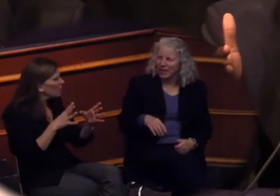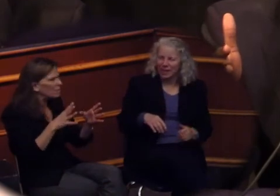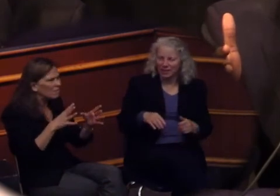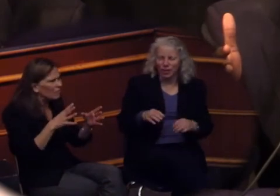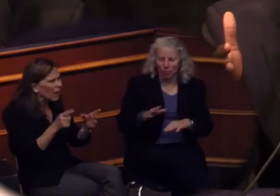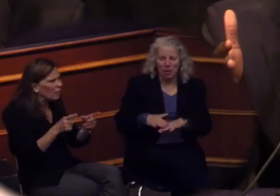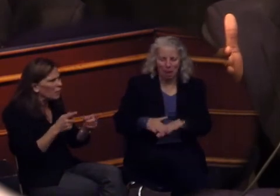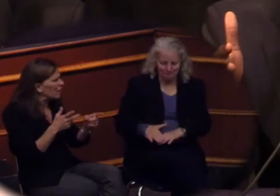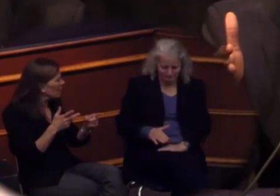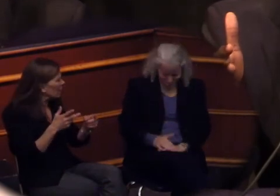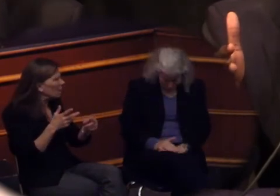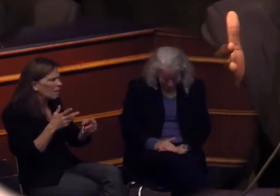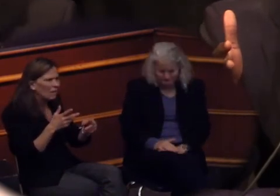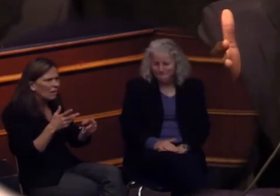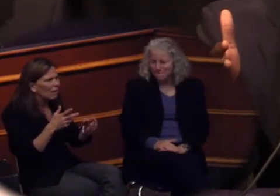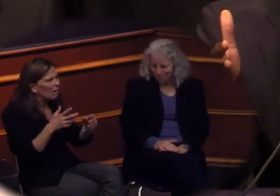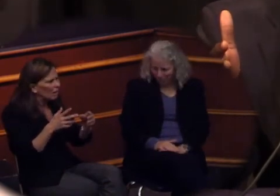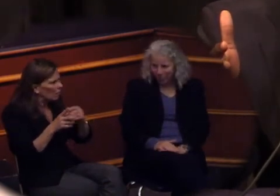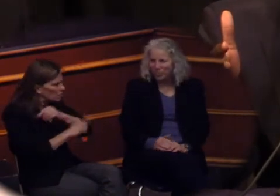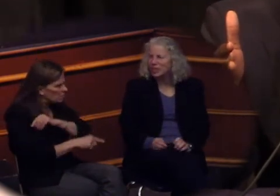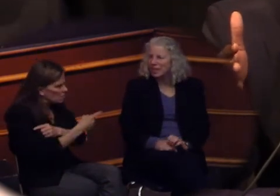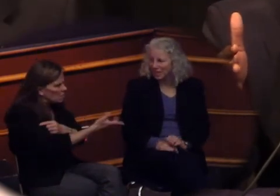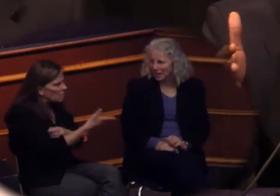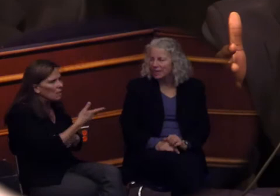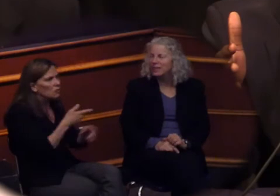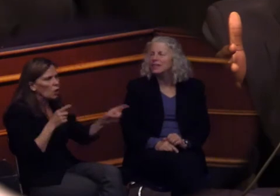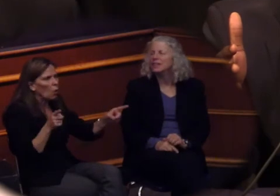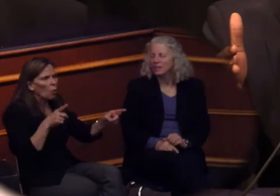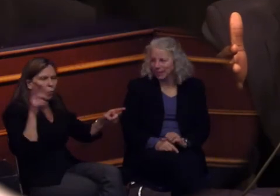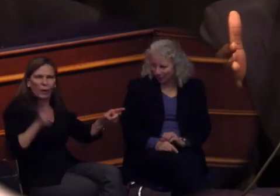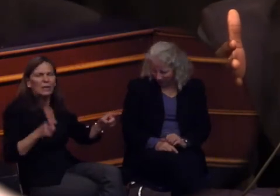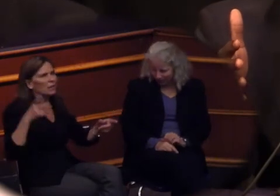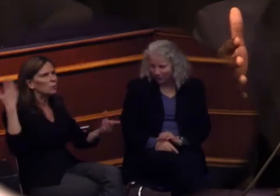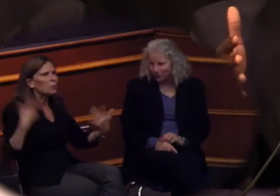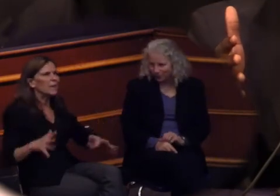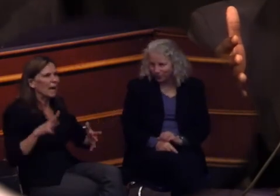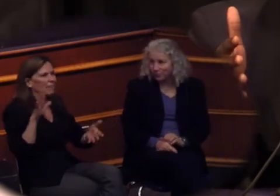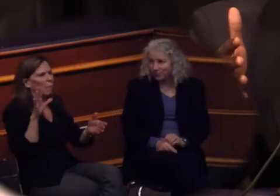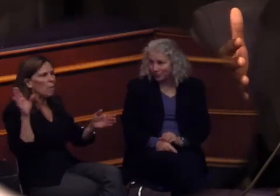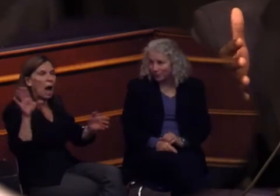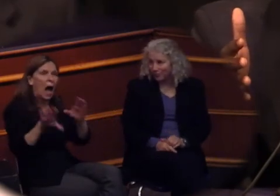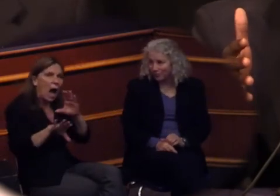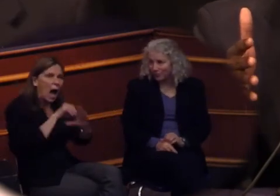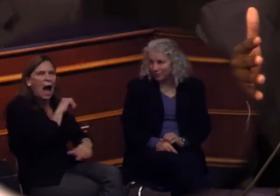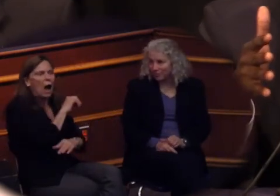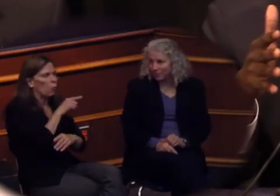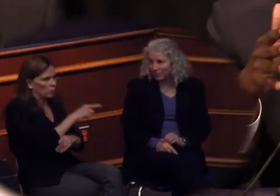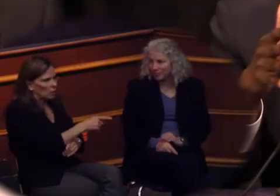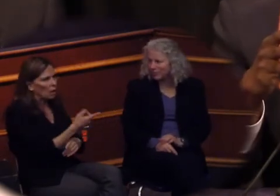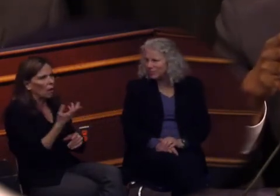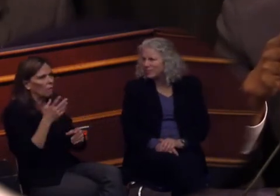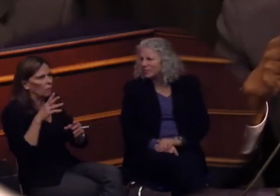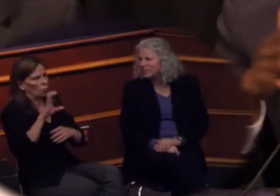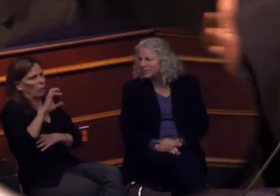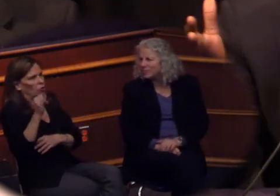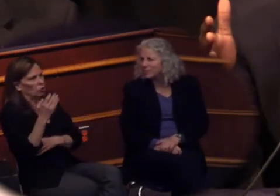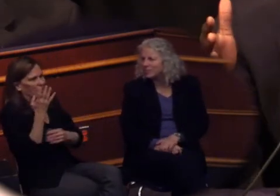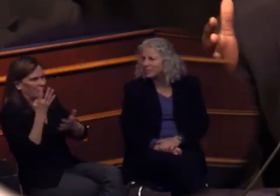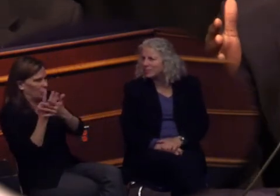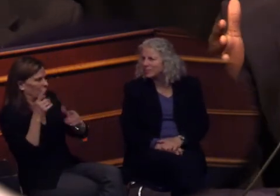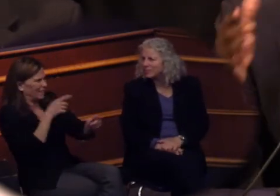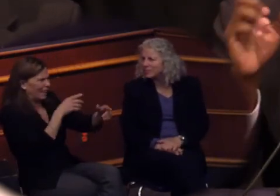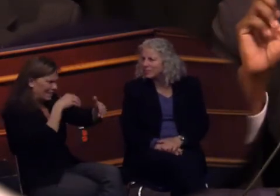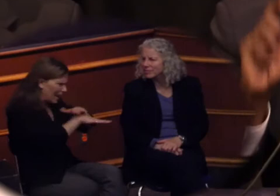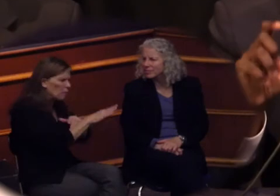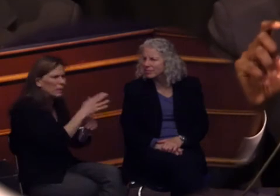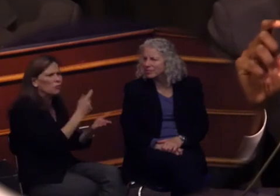so that we can get people diverted out of our criminal justice system and into treatment. So criminal justice,